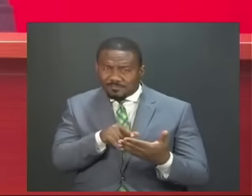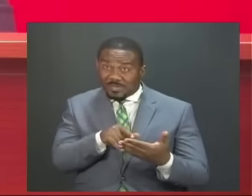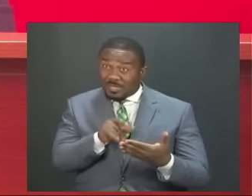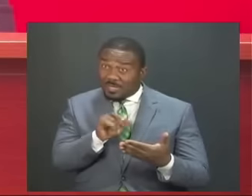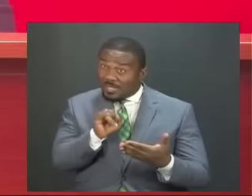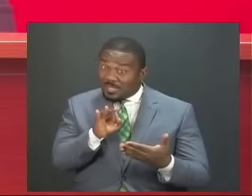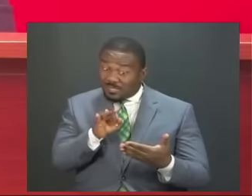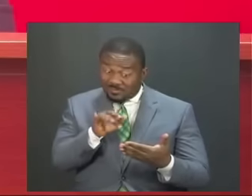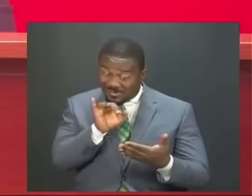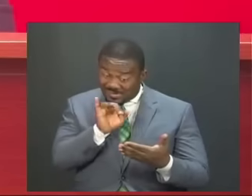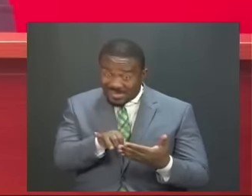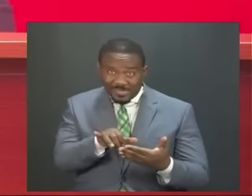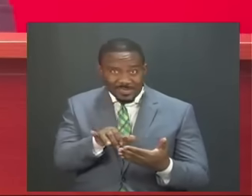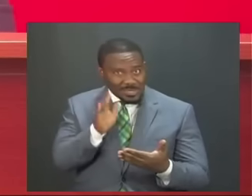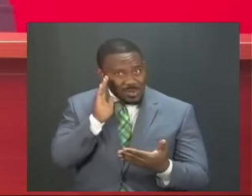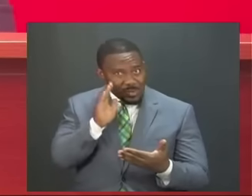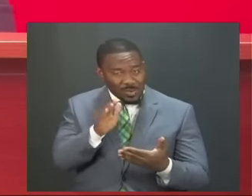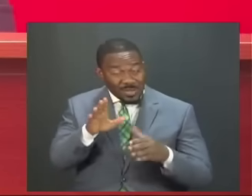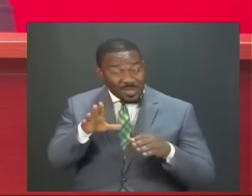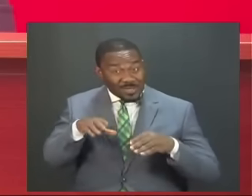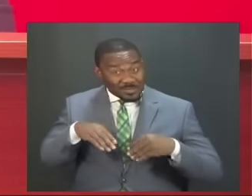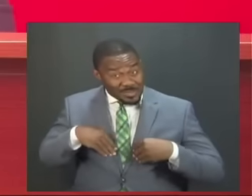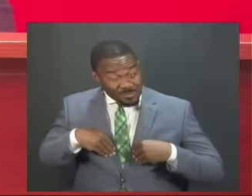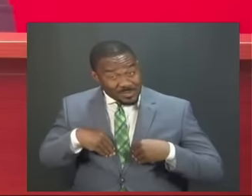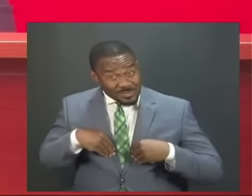or otherwise of the motion.